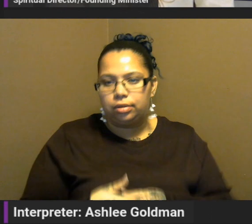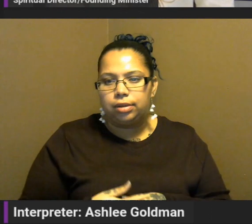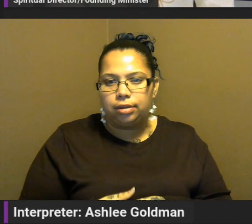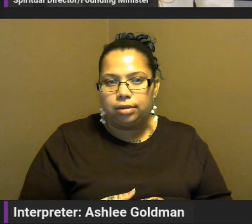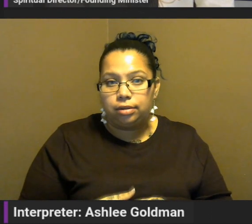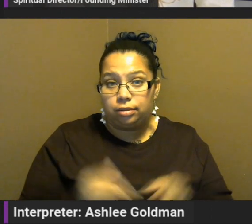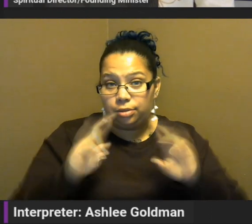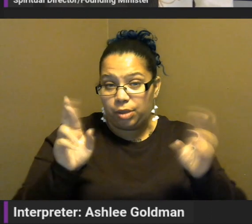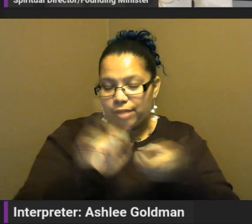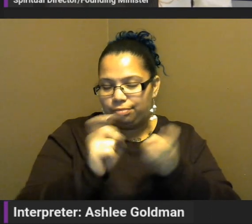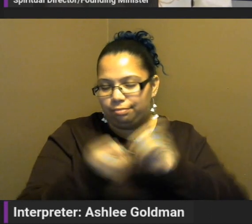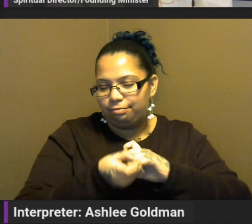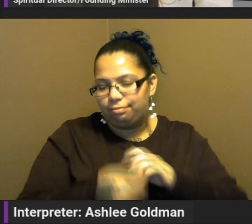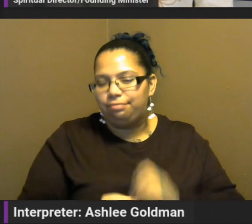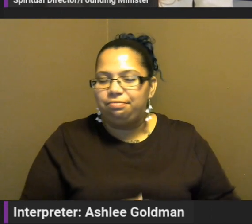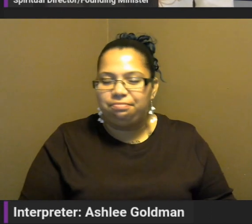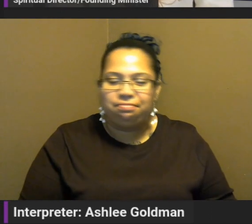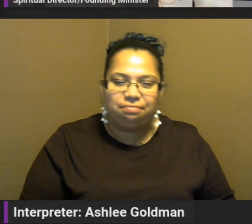Ready? Remix.